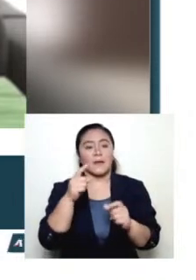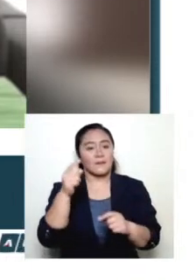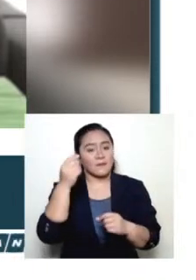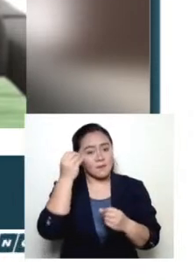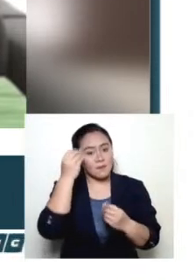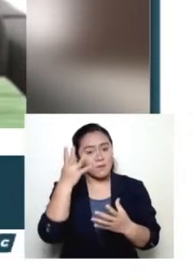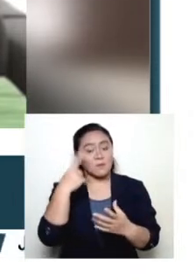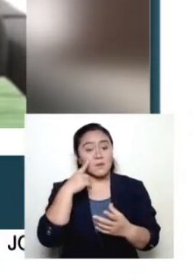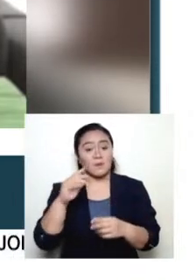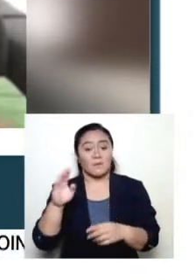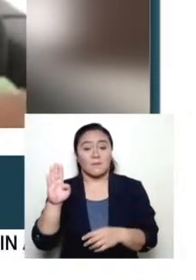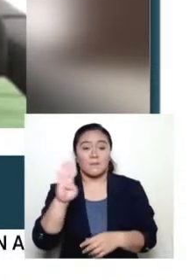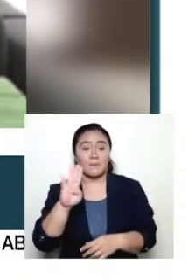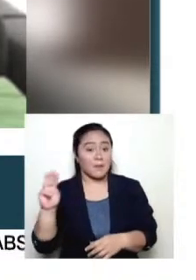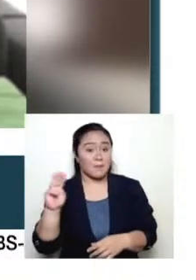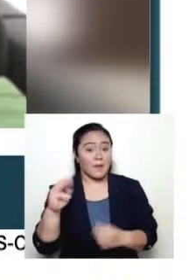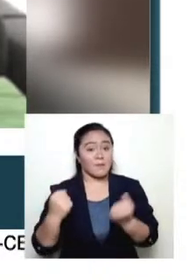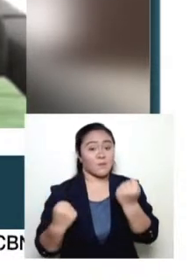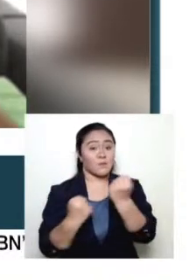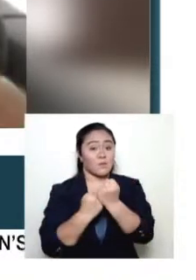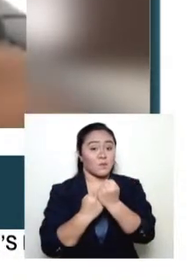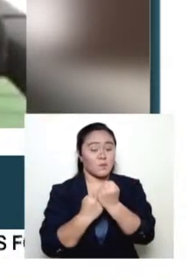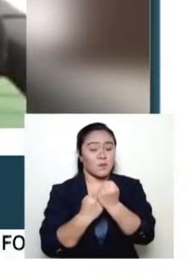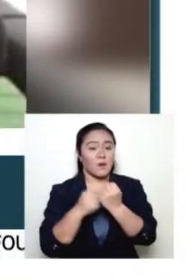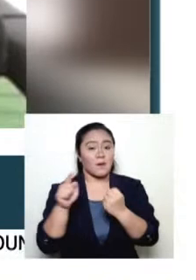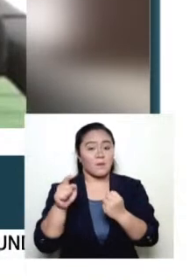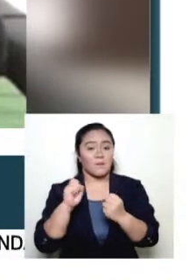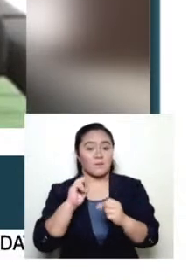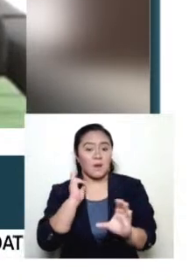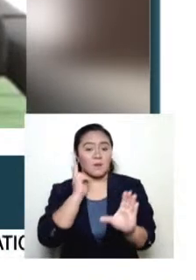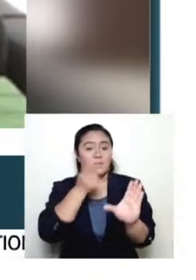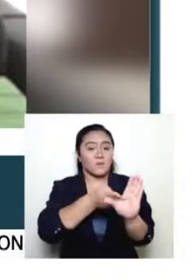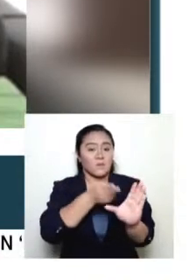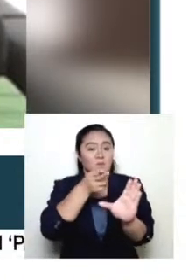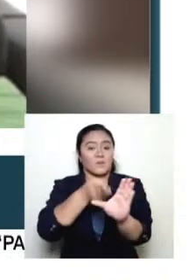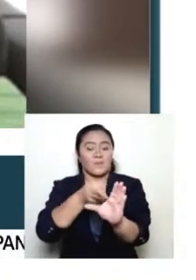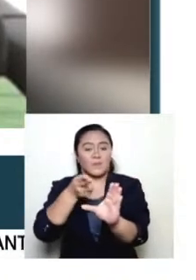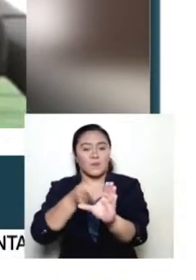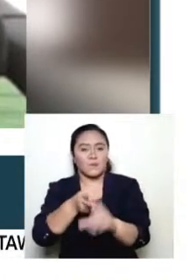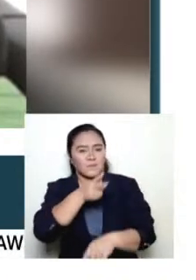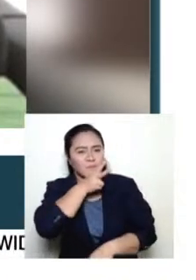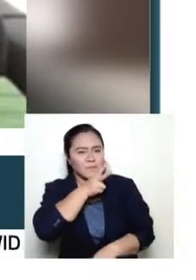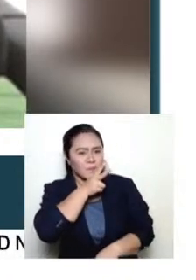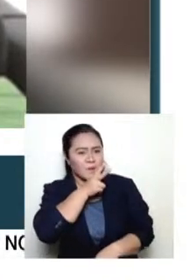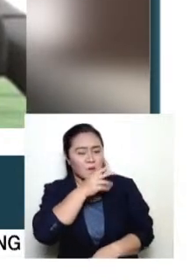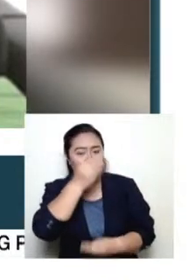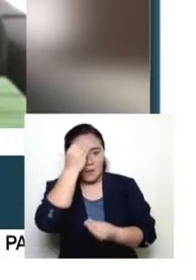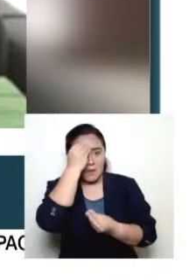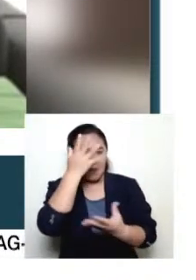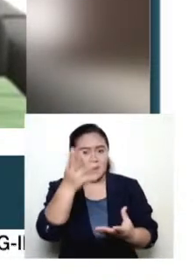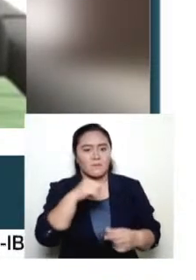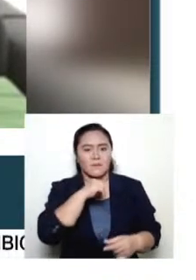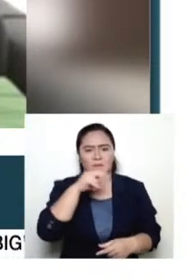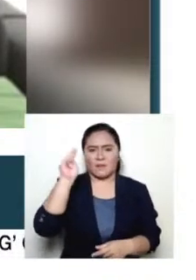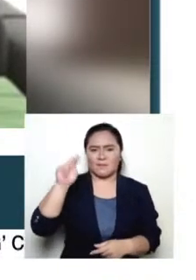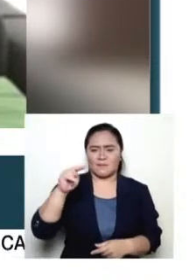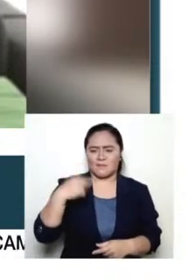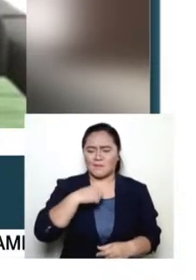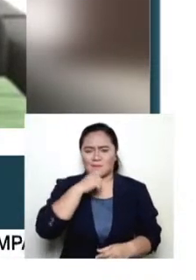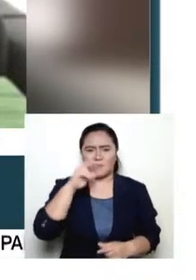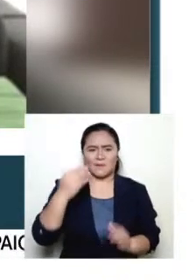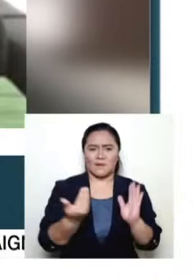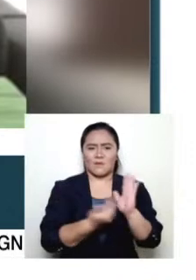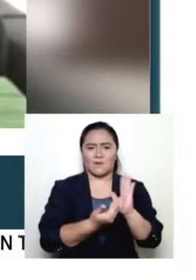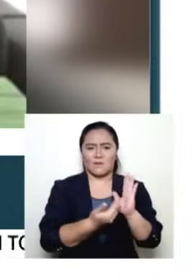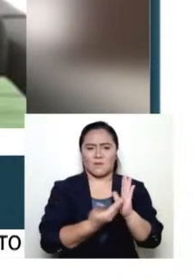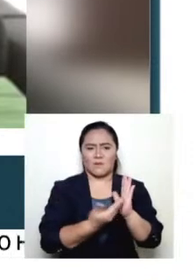supporters would say, anybody who comes in and makes allegation, tapos sabay sabihin, hindi ko na kailangan patunayan yan, wala agad